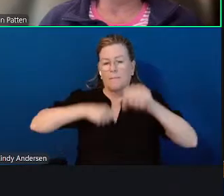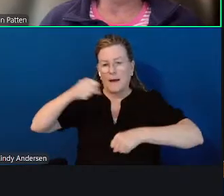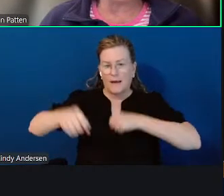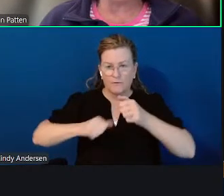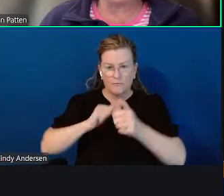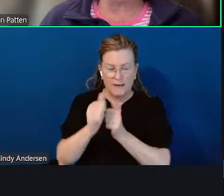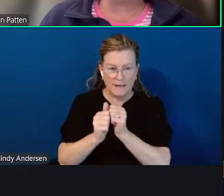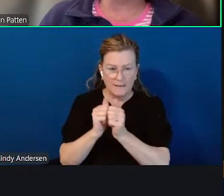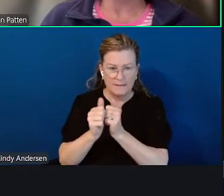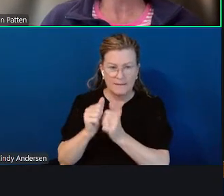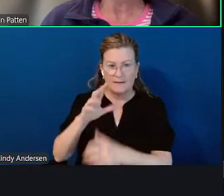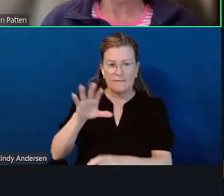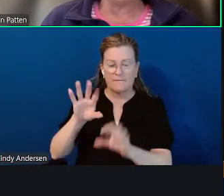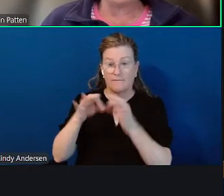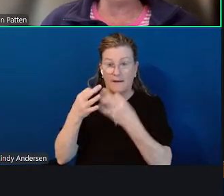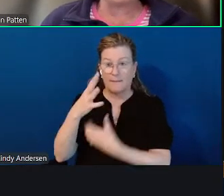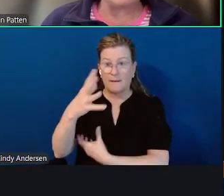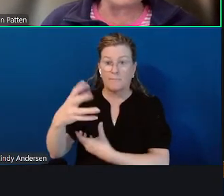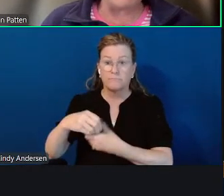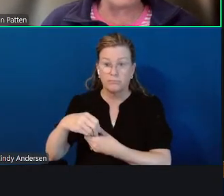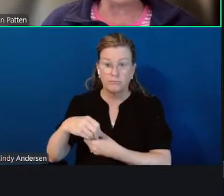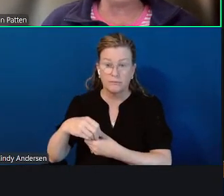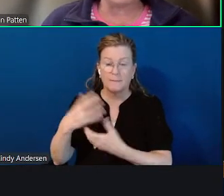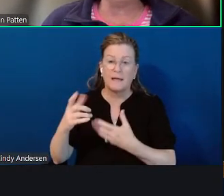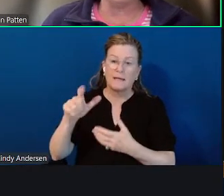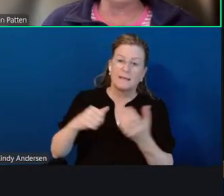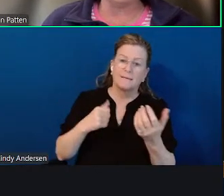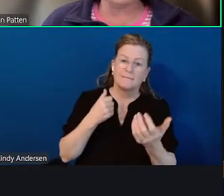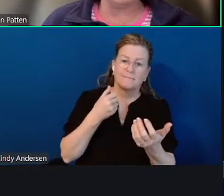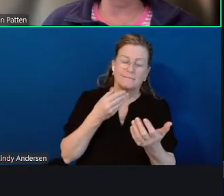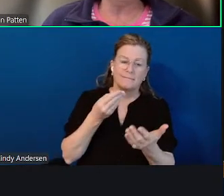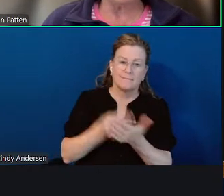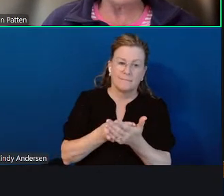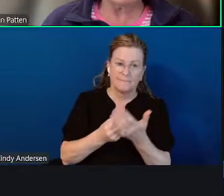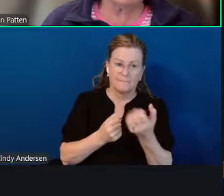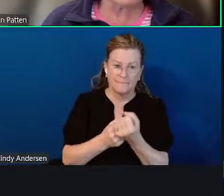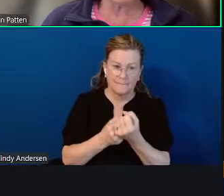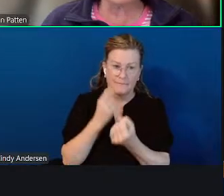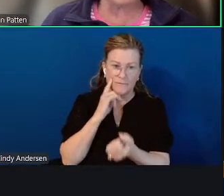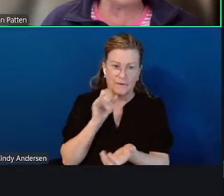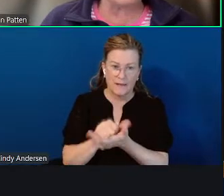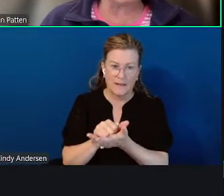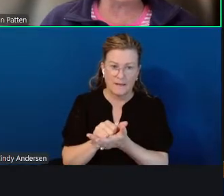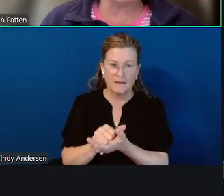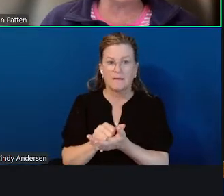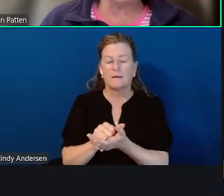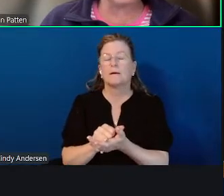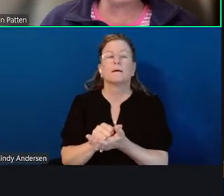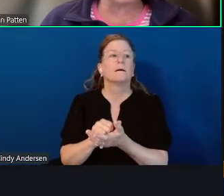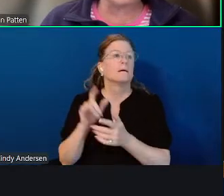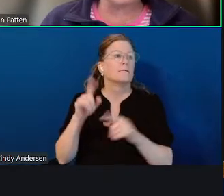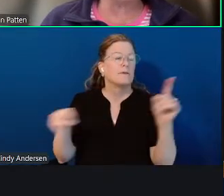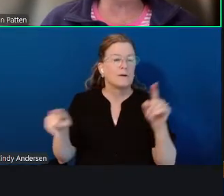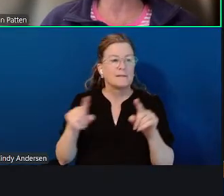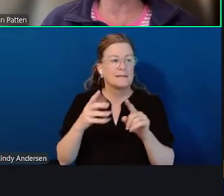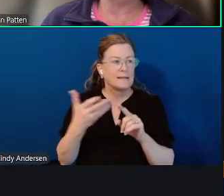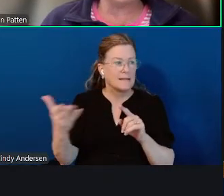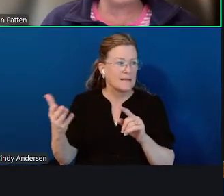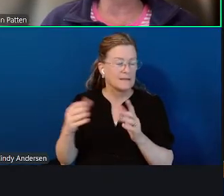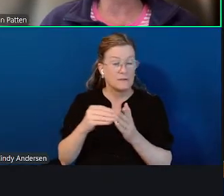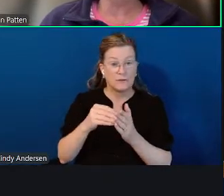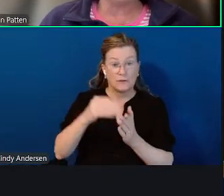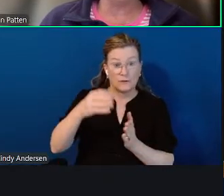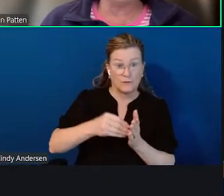family would be participating in, that they might need some extra funding for, just various things that the student